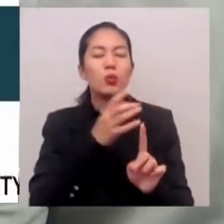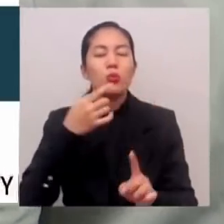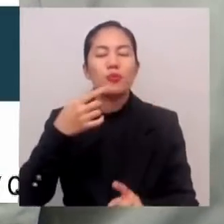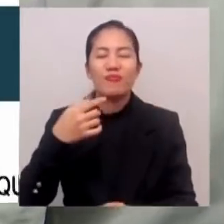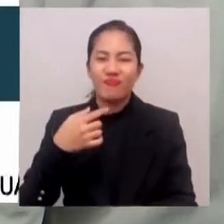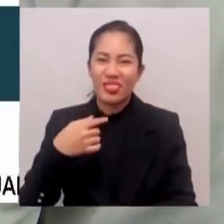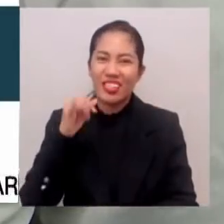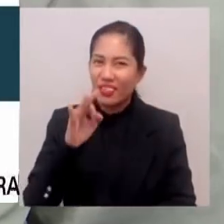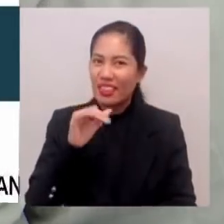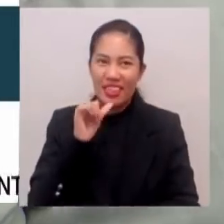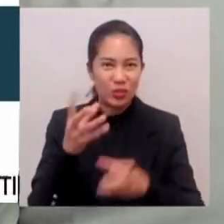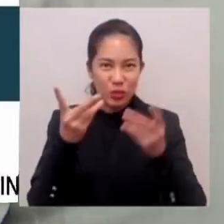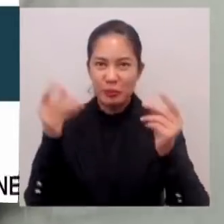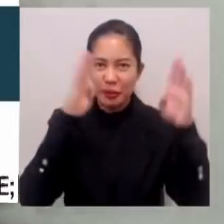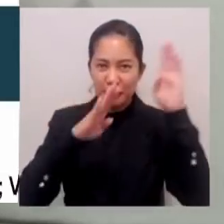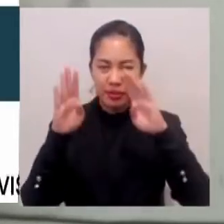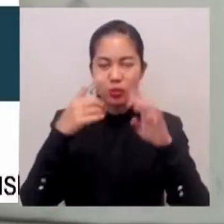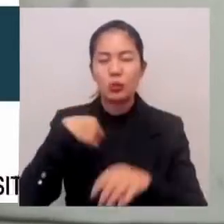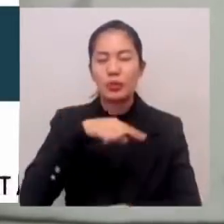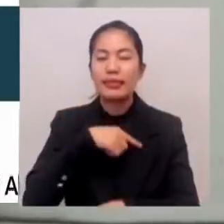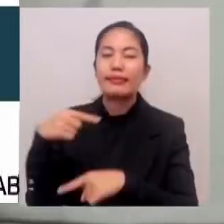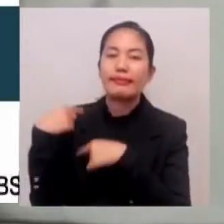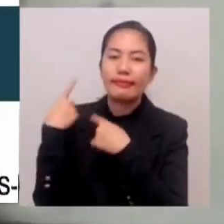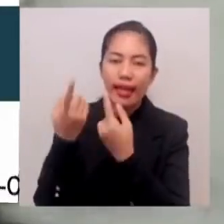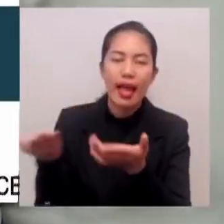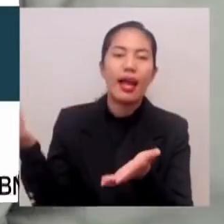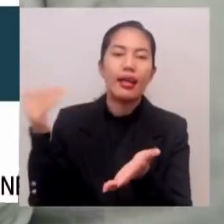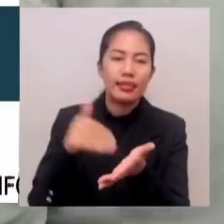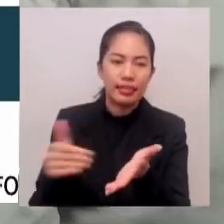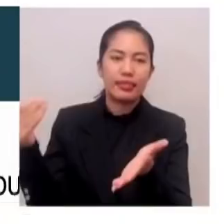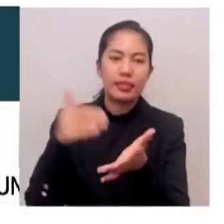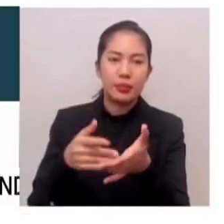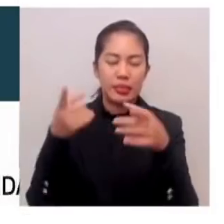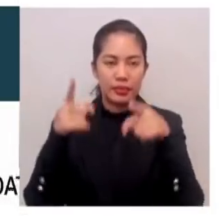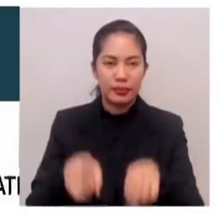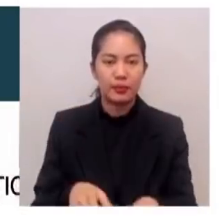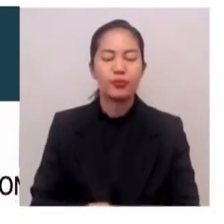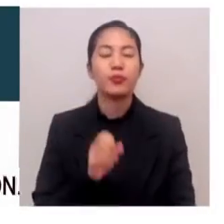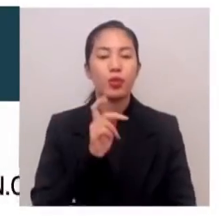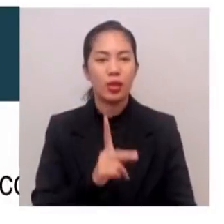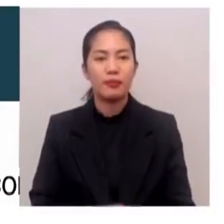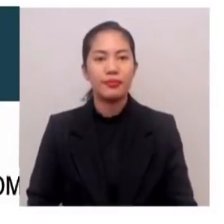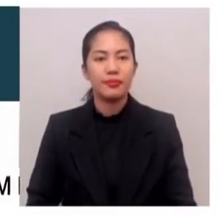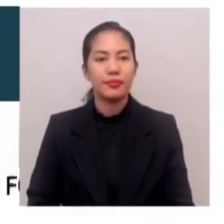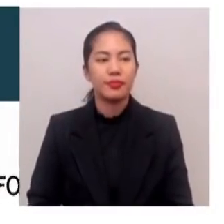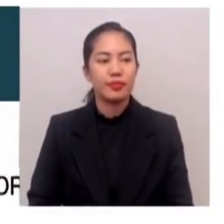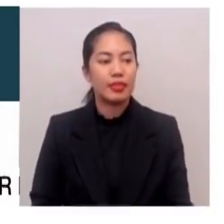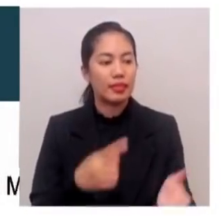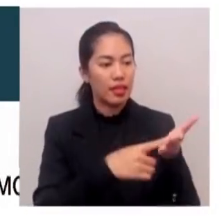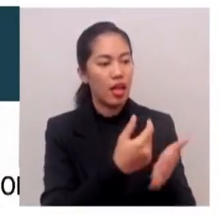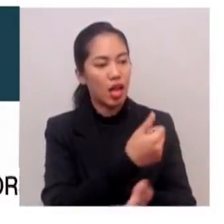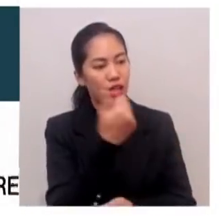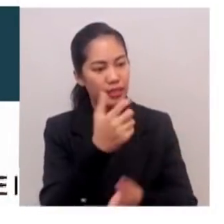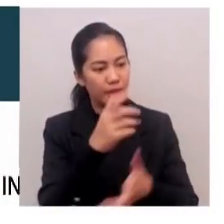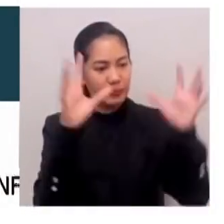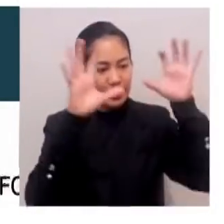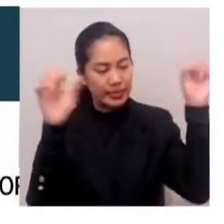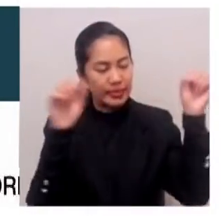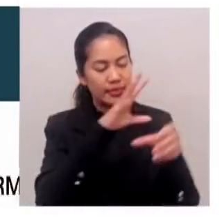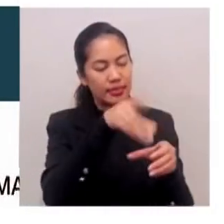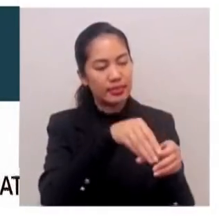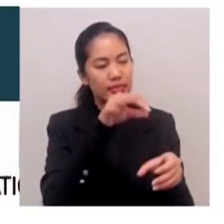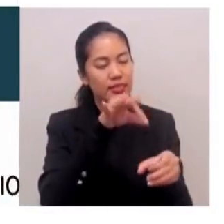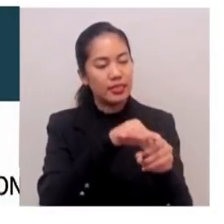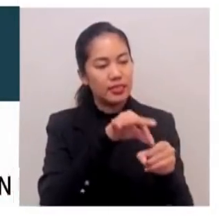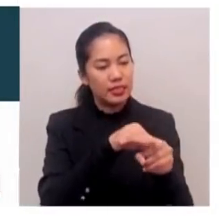kind of developments. So let's talk about the other contenders now. We talked about the